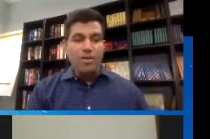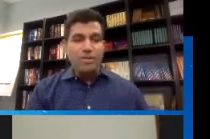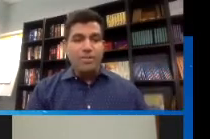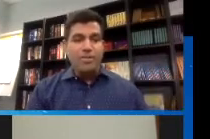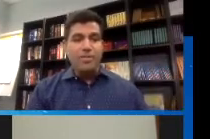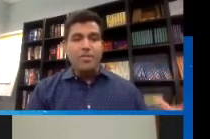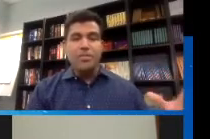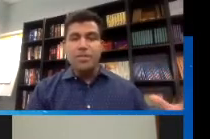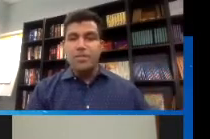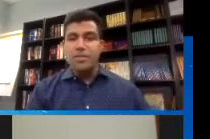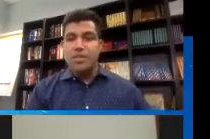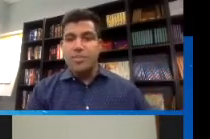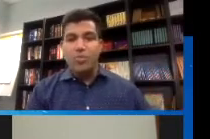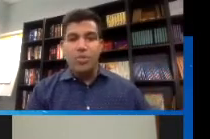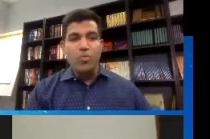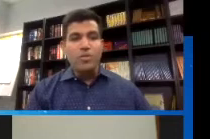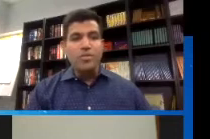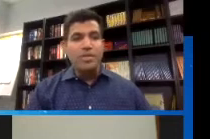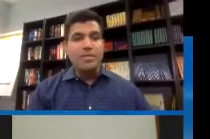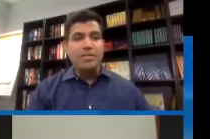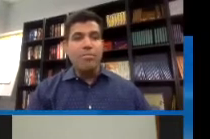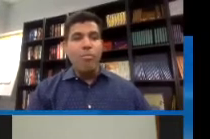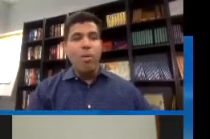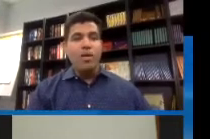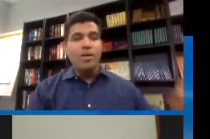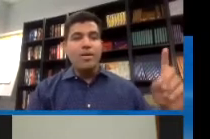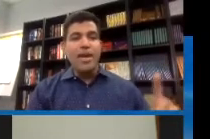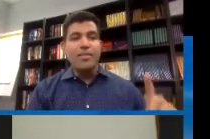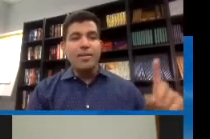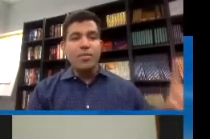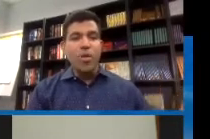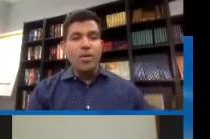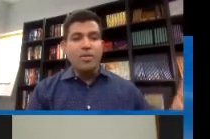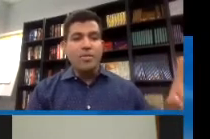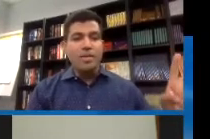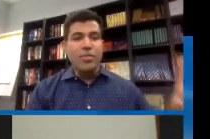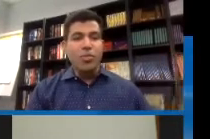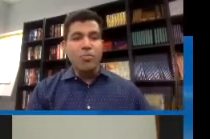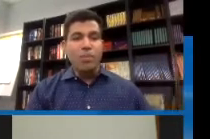the waters. Genesis chapter 1 verse 6. He